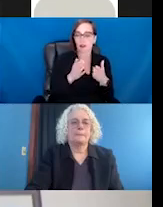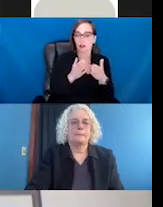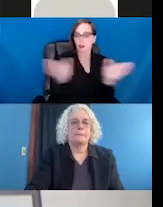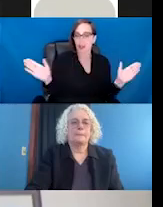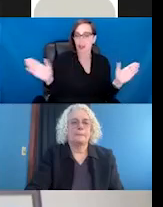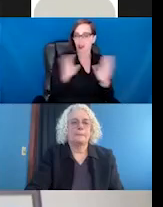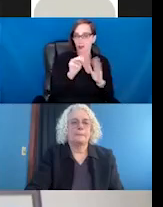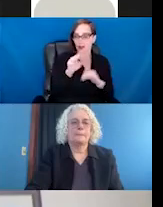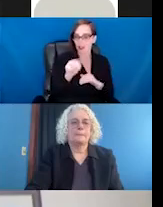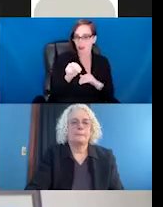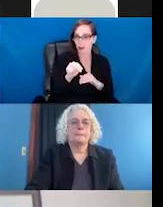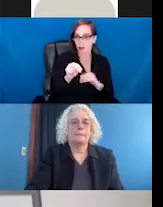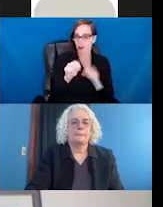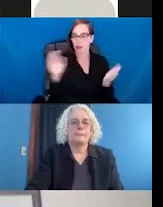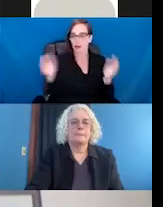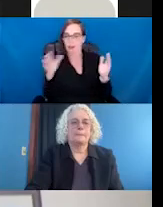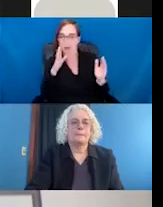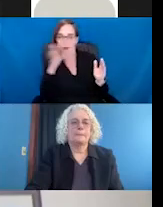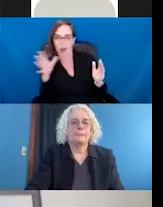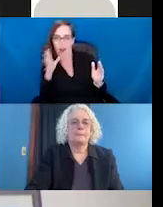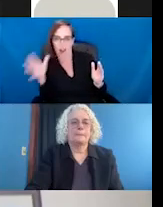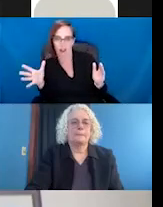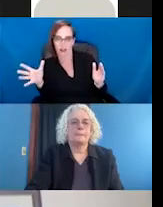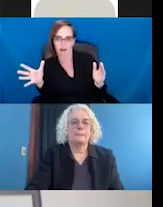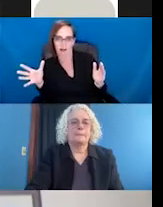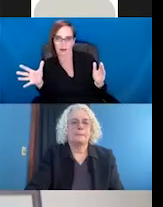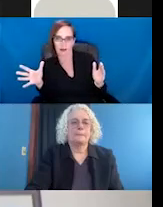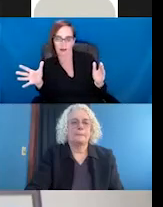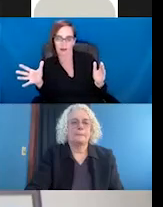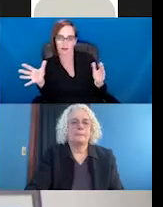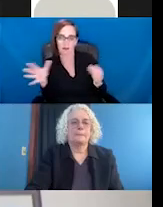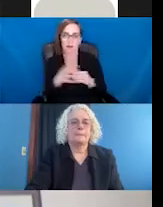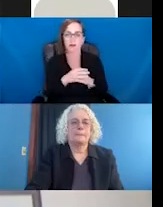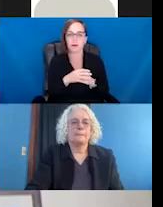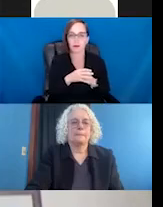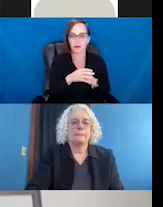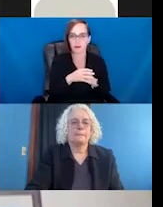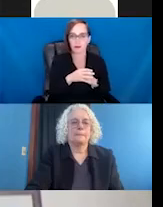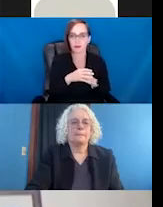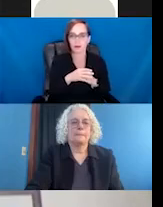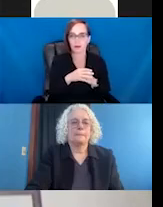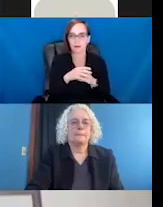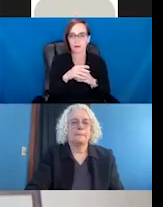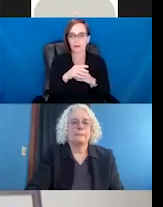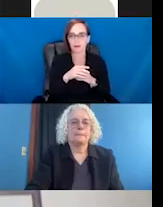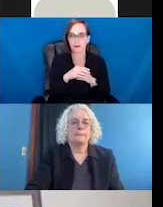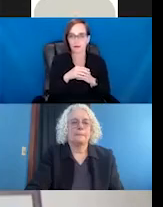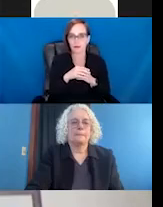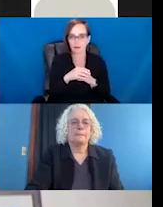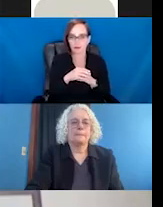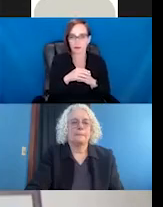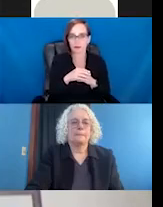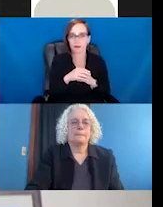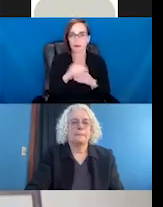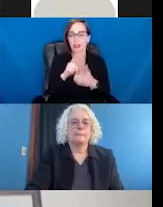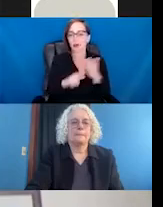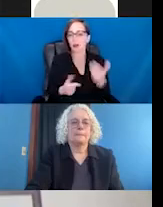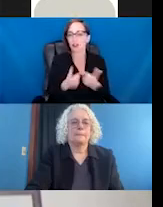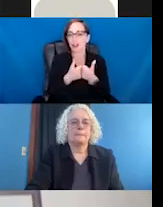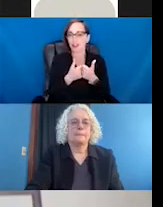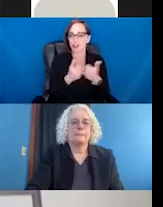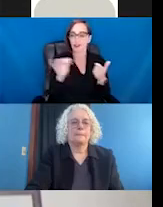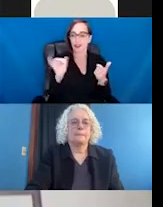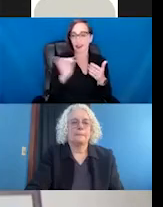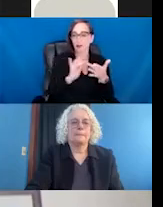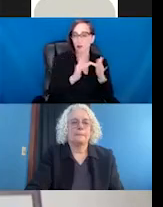several times in this context, and differences kind of in greater Minnesota versus the urban